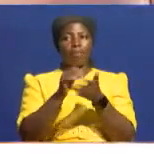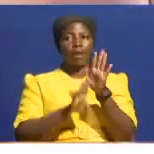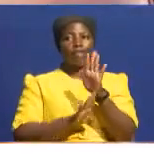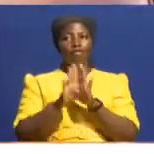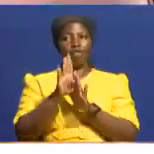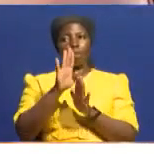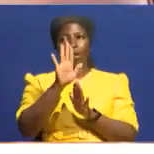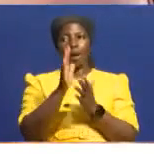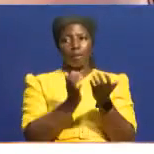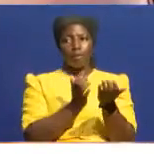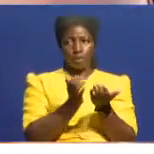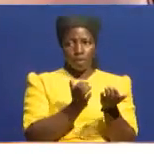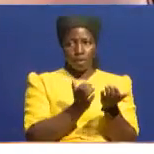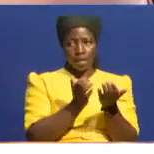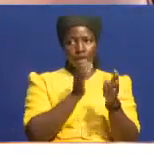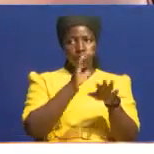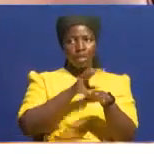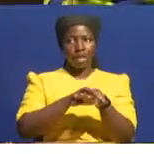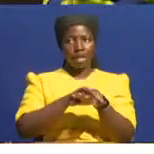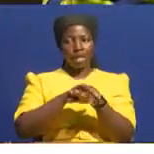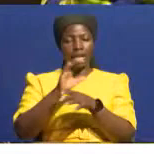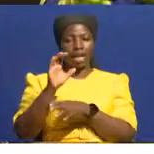kibiashara ili kupata mtaji.